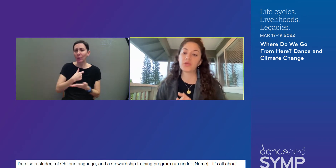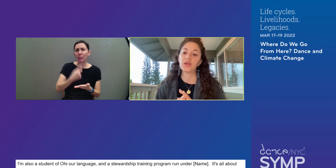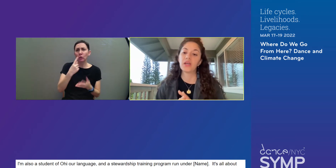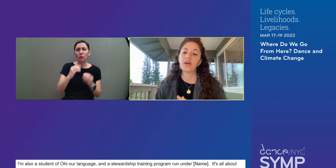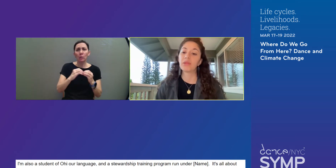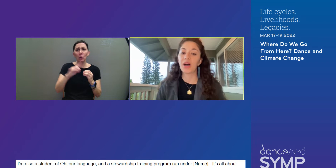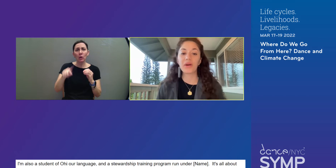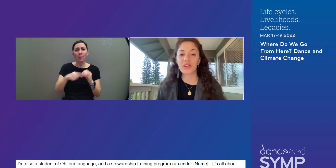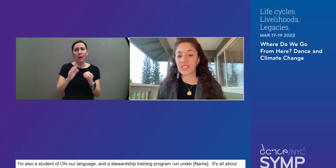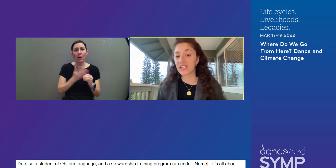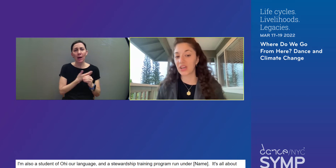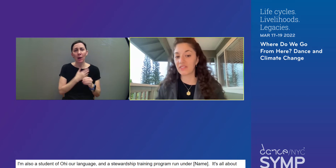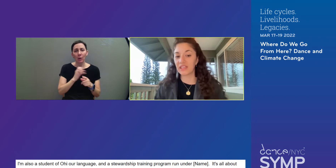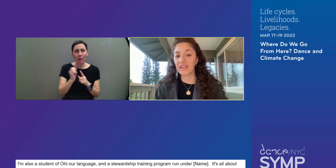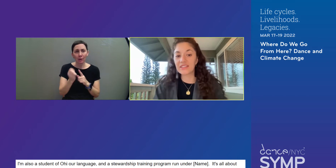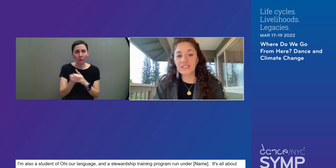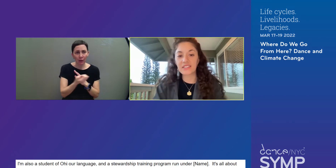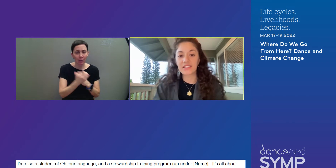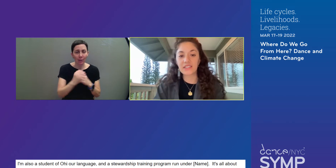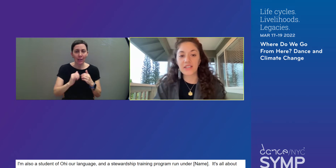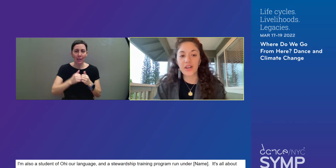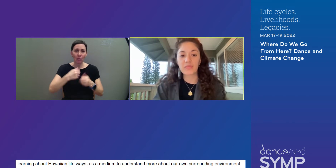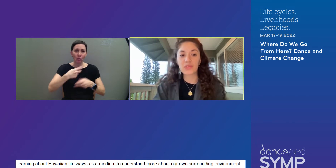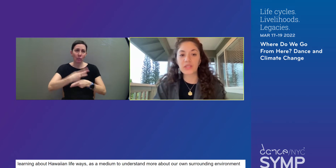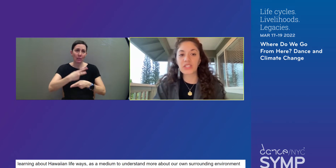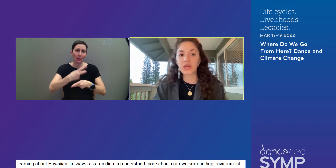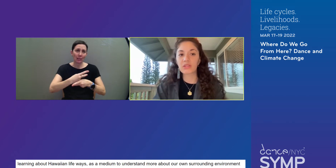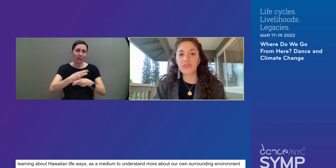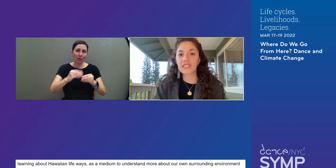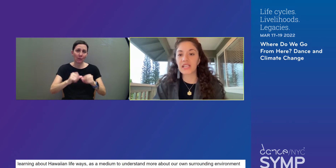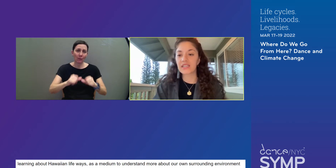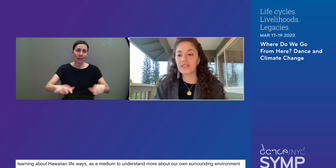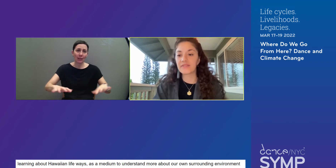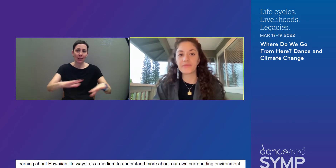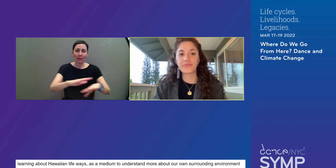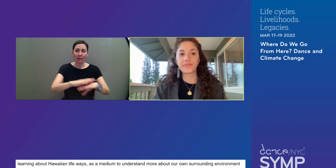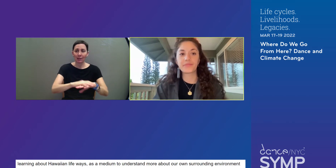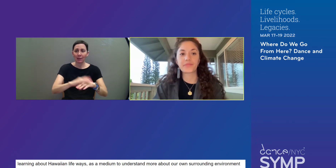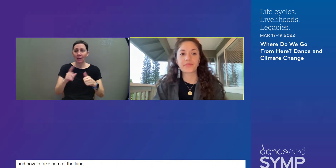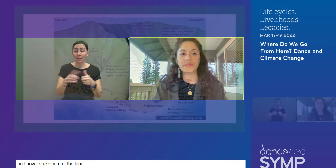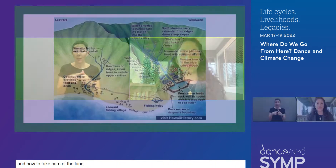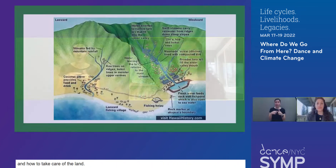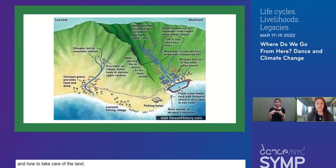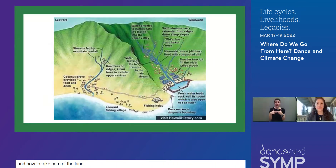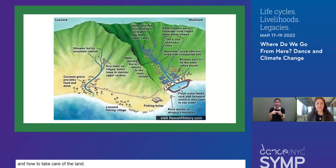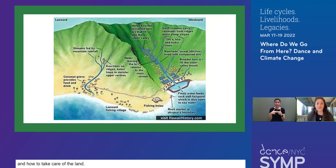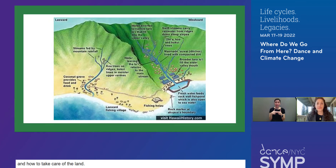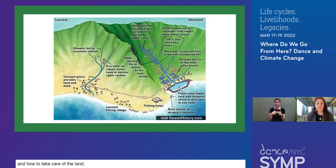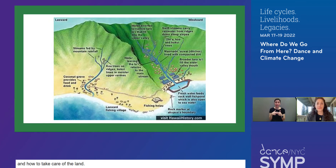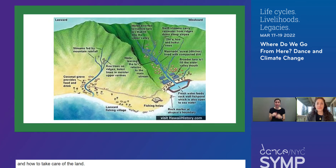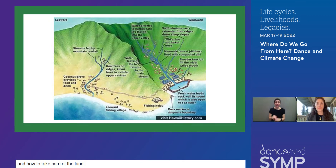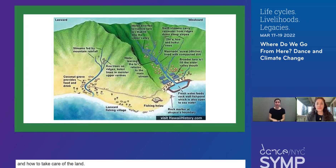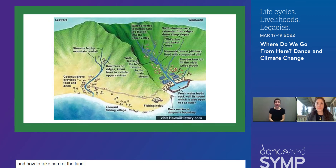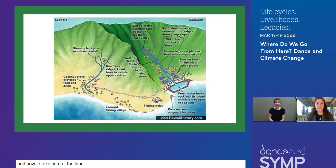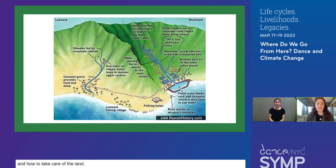how to malama, or take care of the land. So we can start with the first slide.